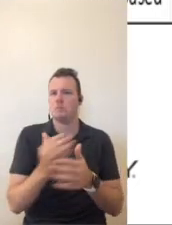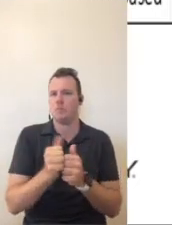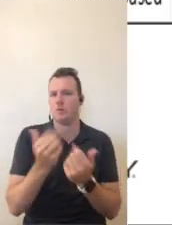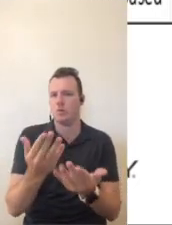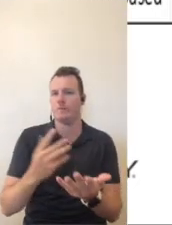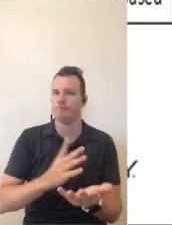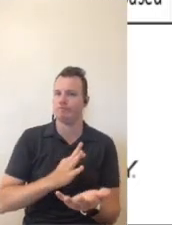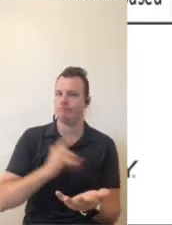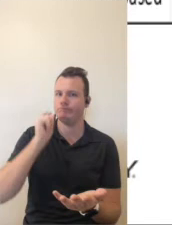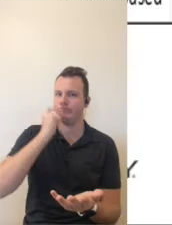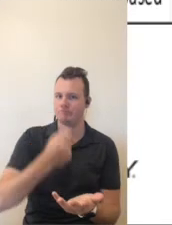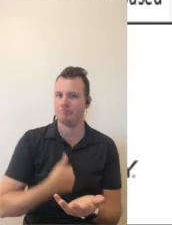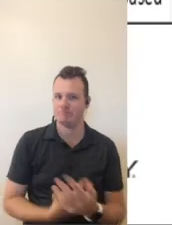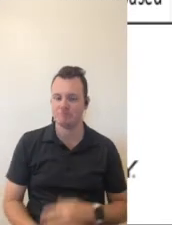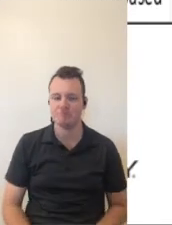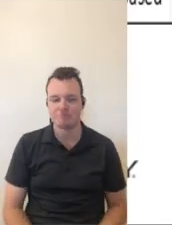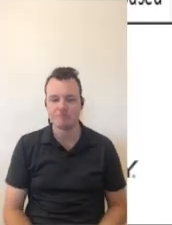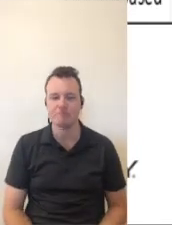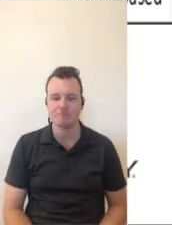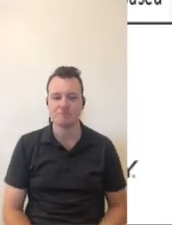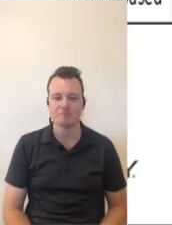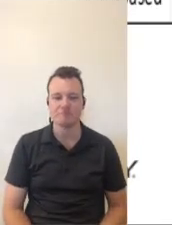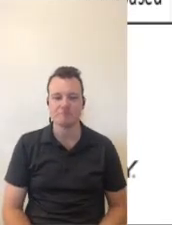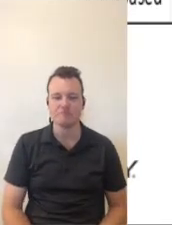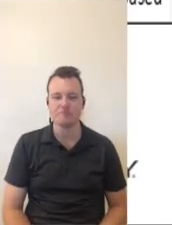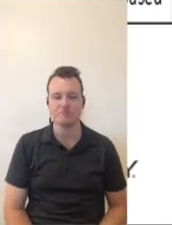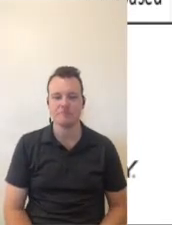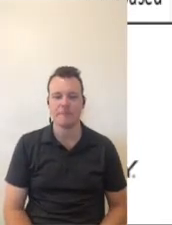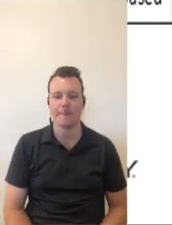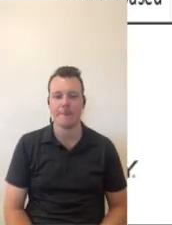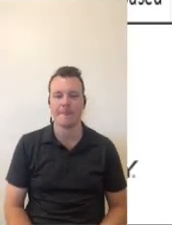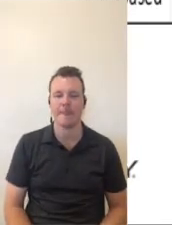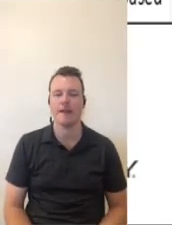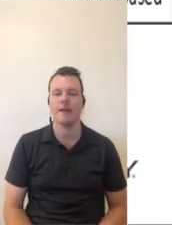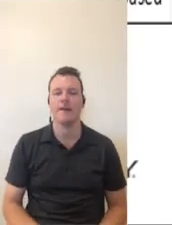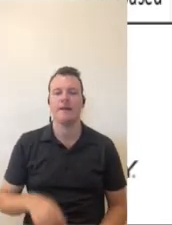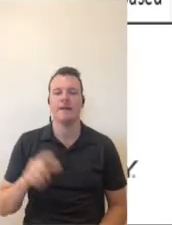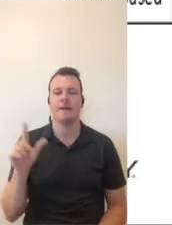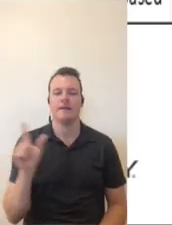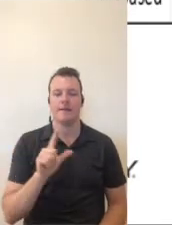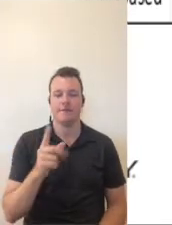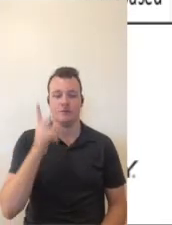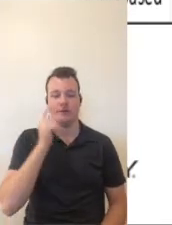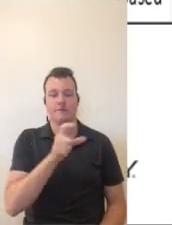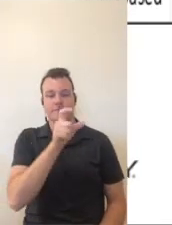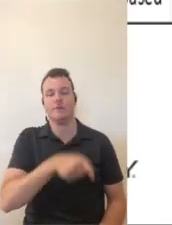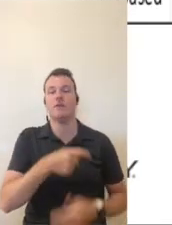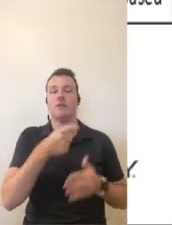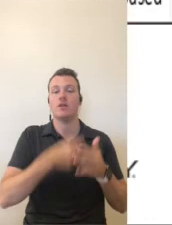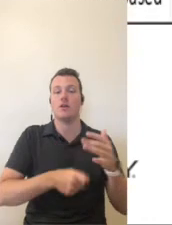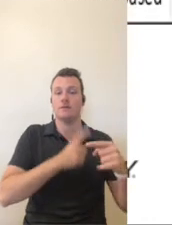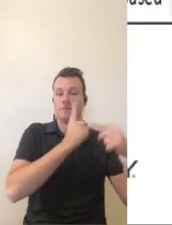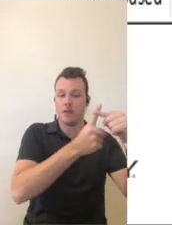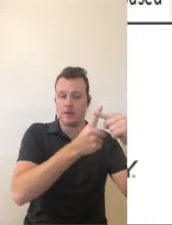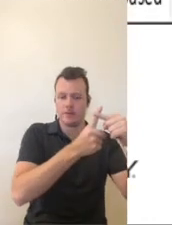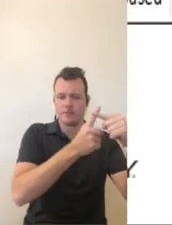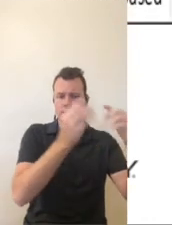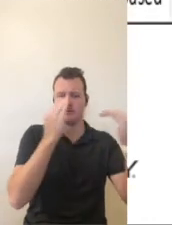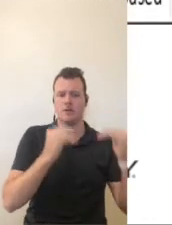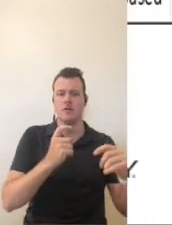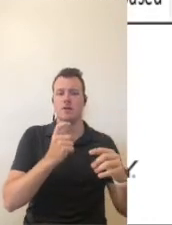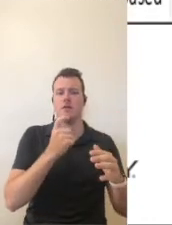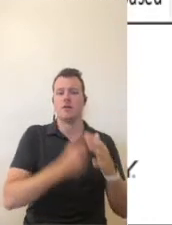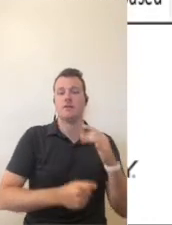on internally for Audiology, and I thought I would share this with you because I think it's pretty cool. What you have on the left-hand side are